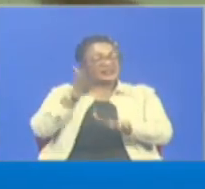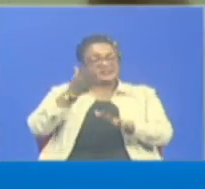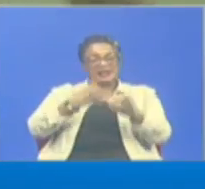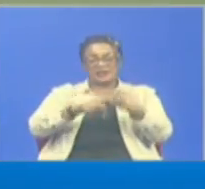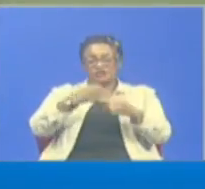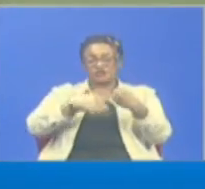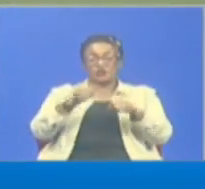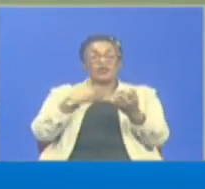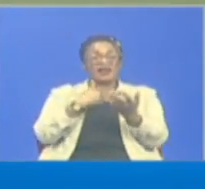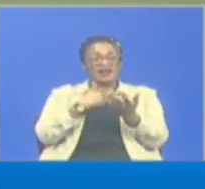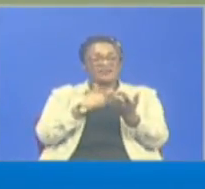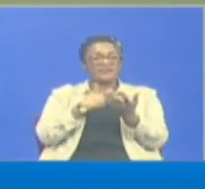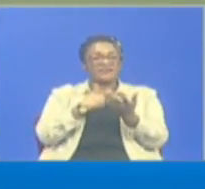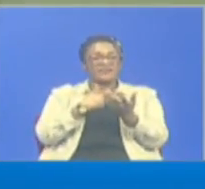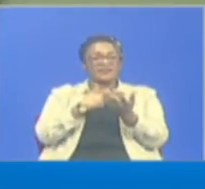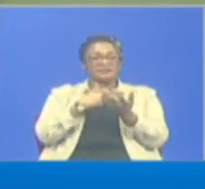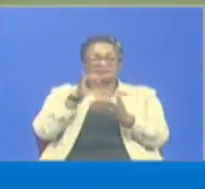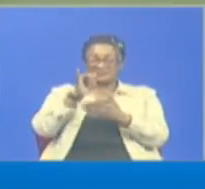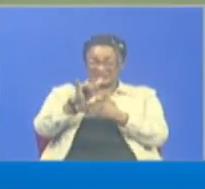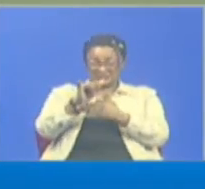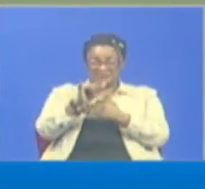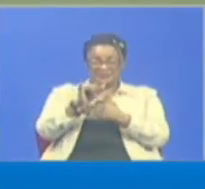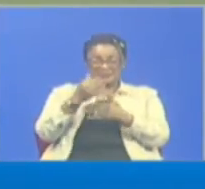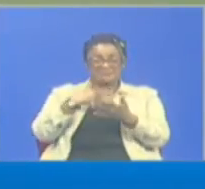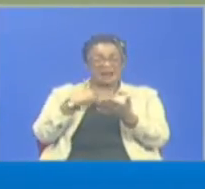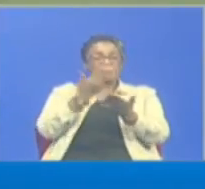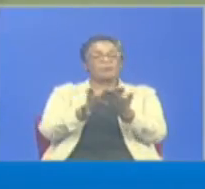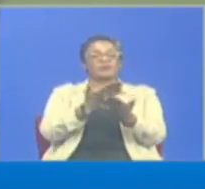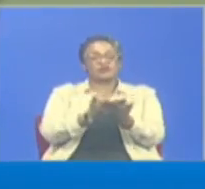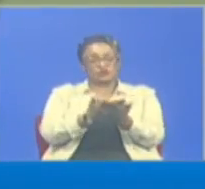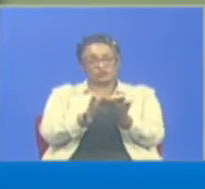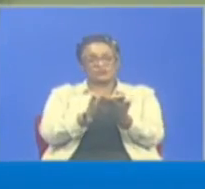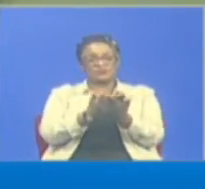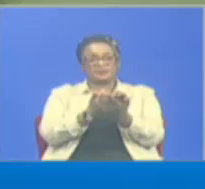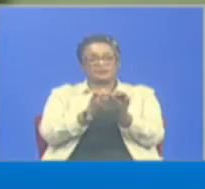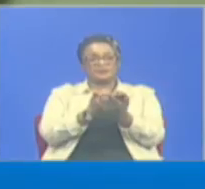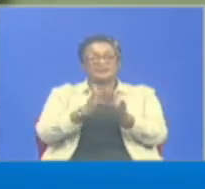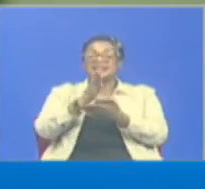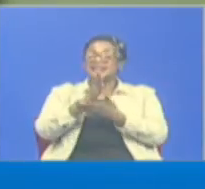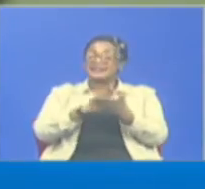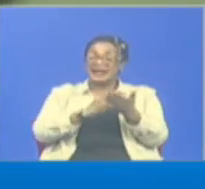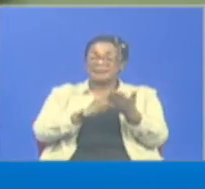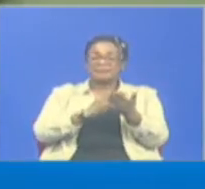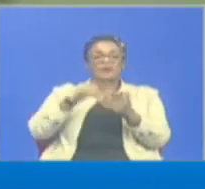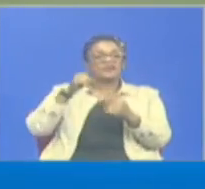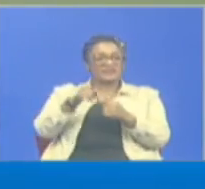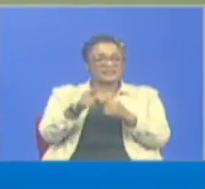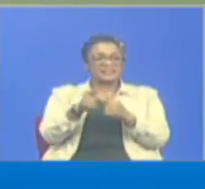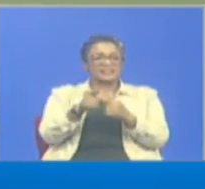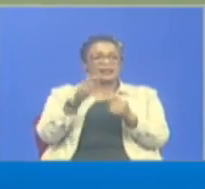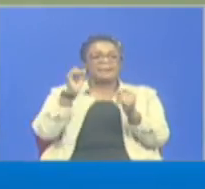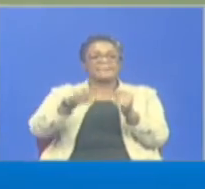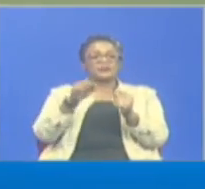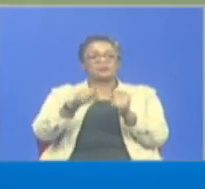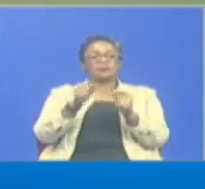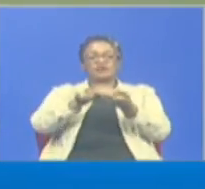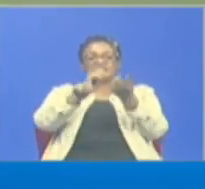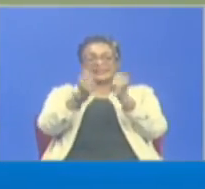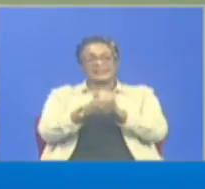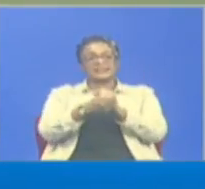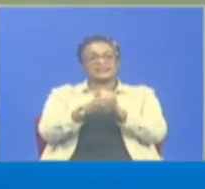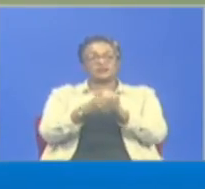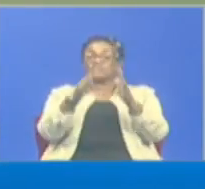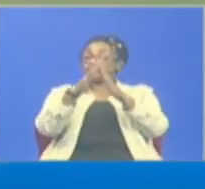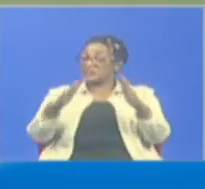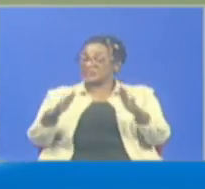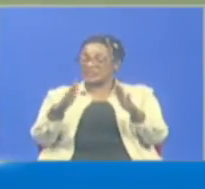an extreme need for shelters. My proposition would have been that some of these safe spaces that could have been turned into shelters of